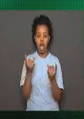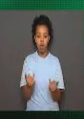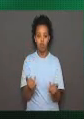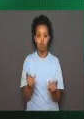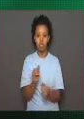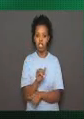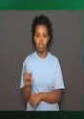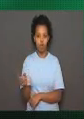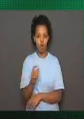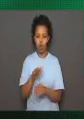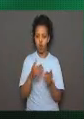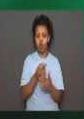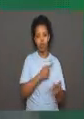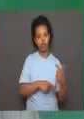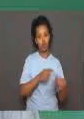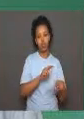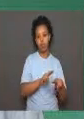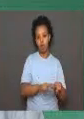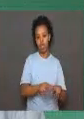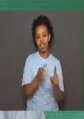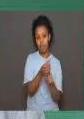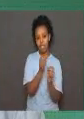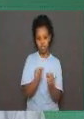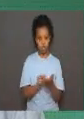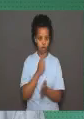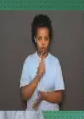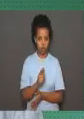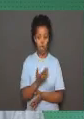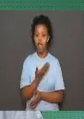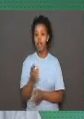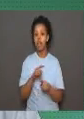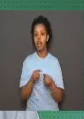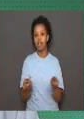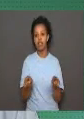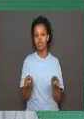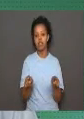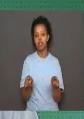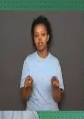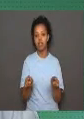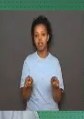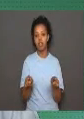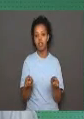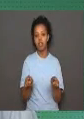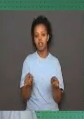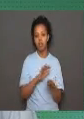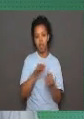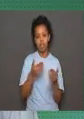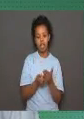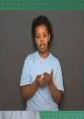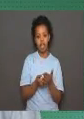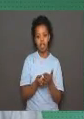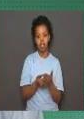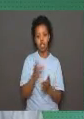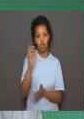retains all of its genes. However, if the entire chromosome is